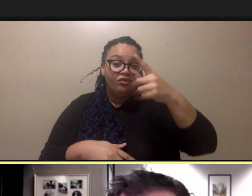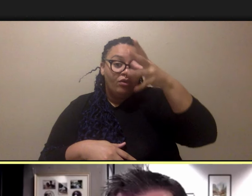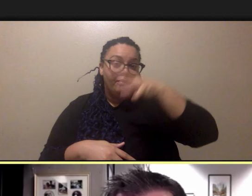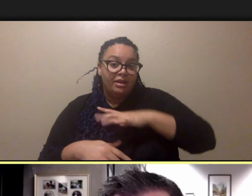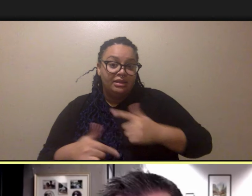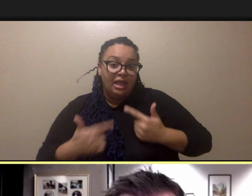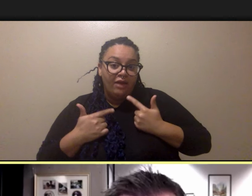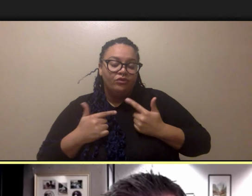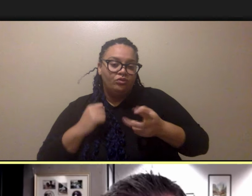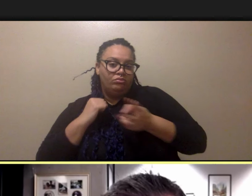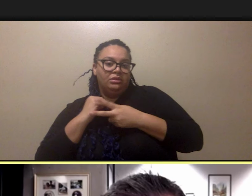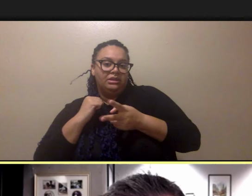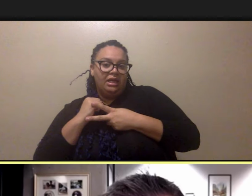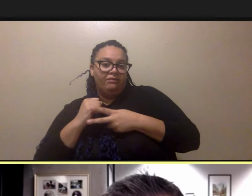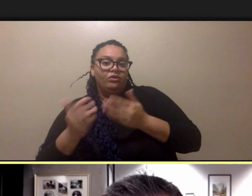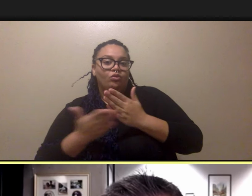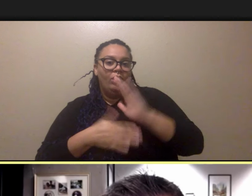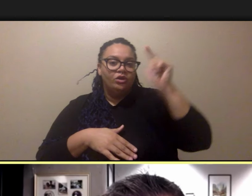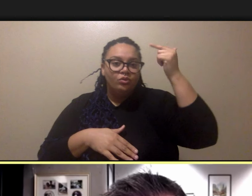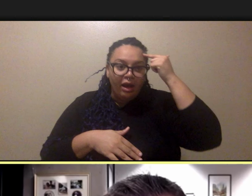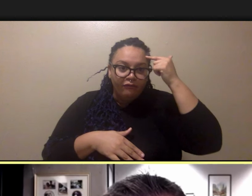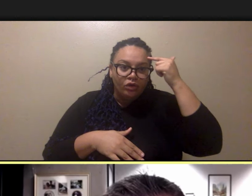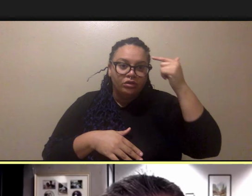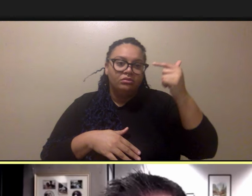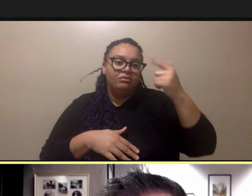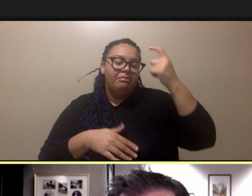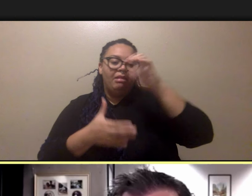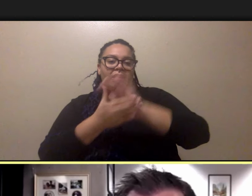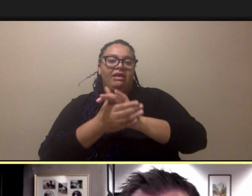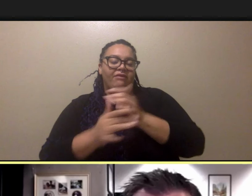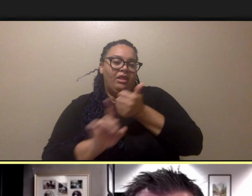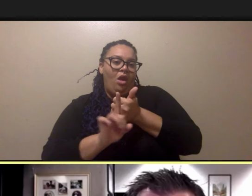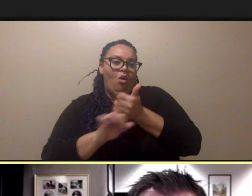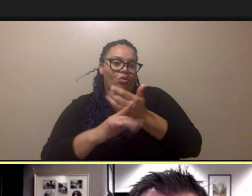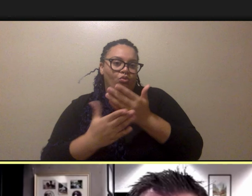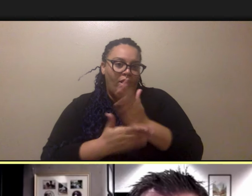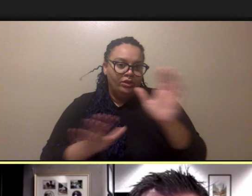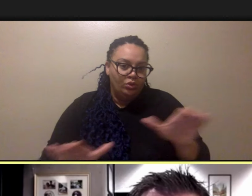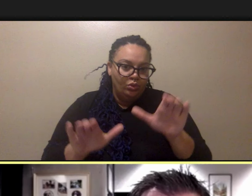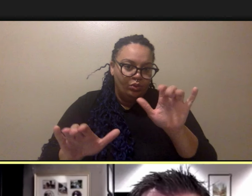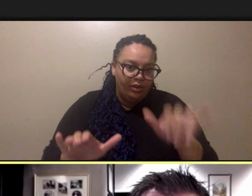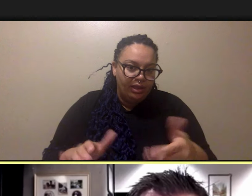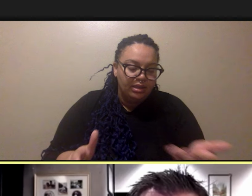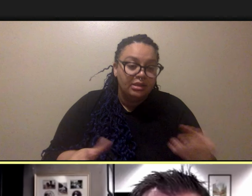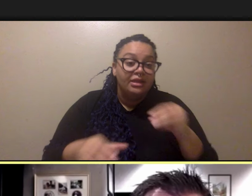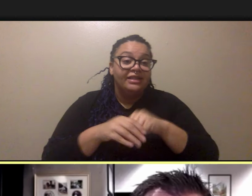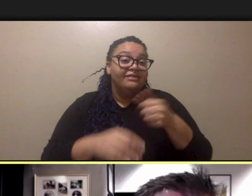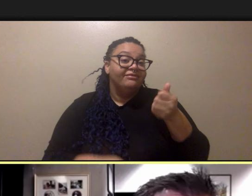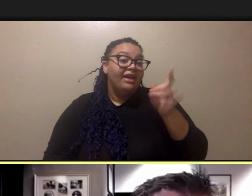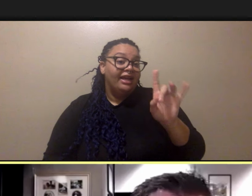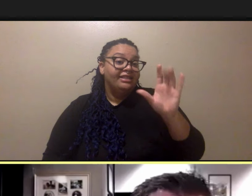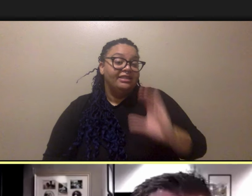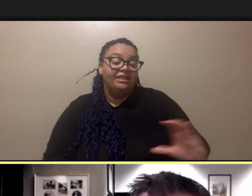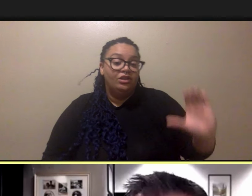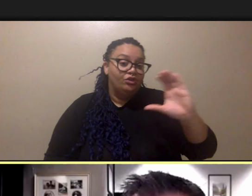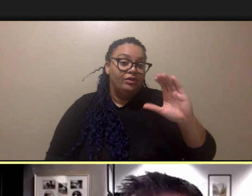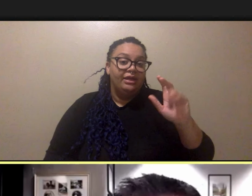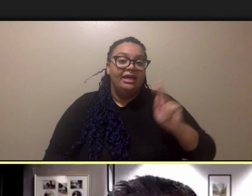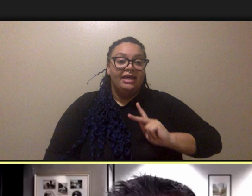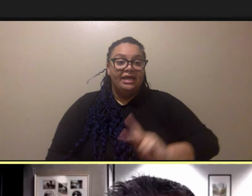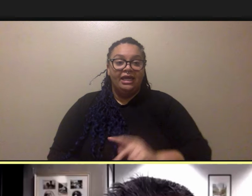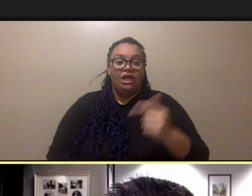freedom is control of your own body. That's what they believed. In the 18th century, King George III, the people who